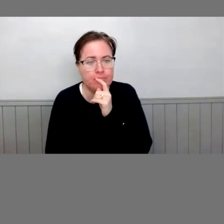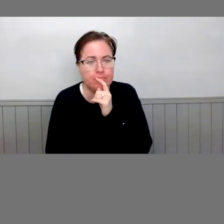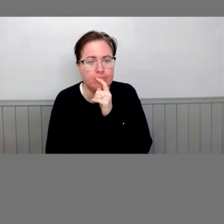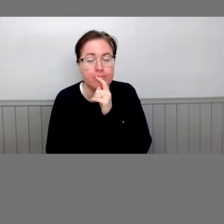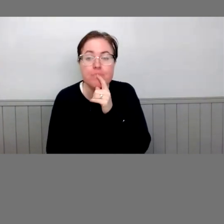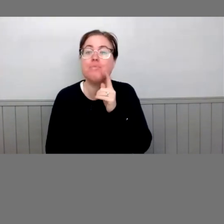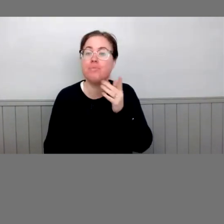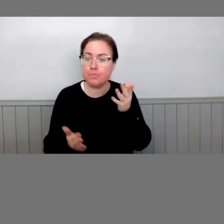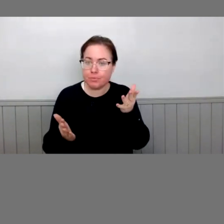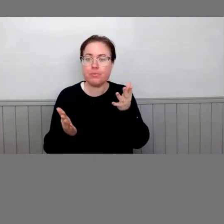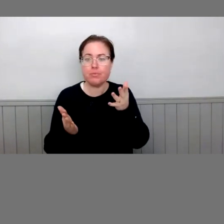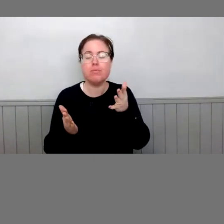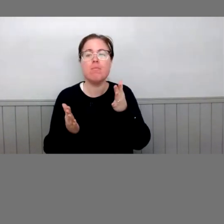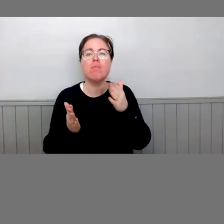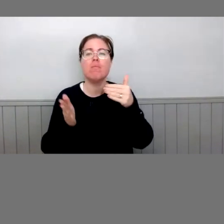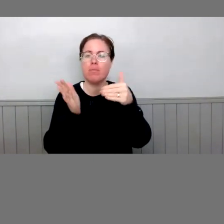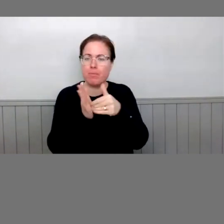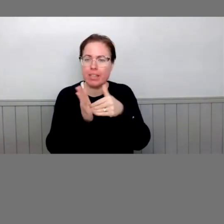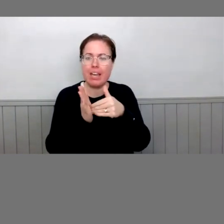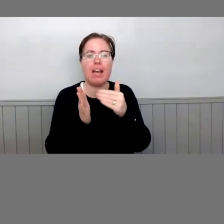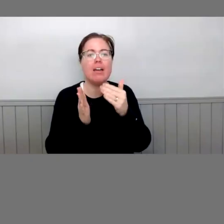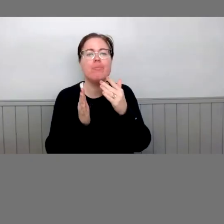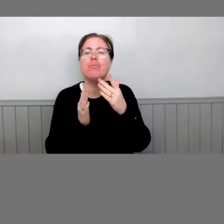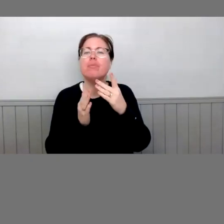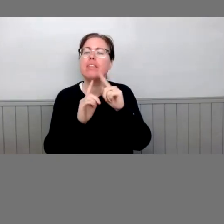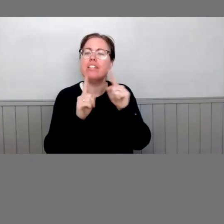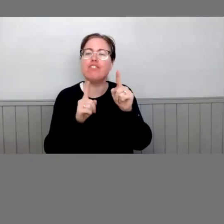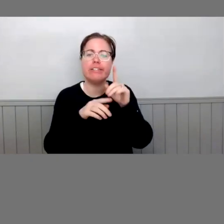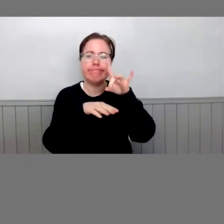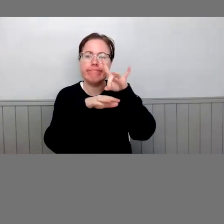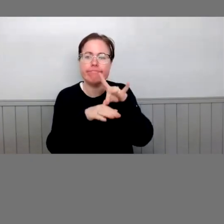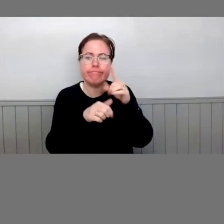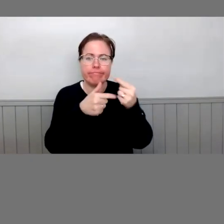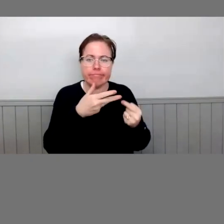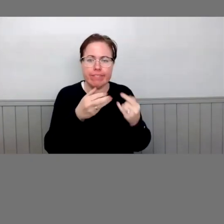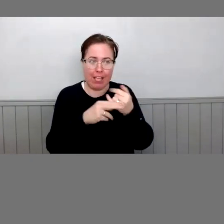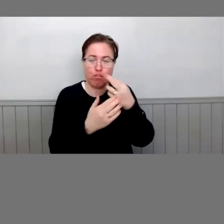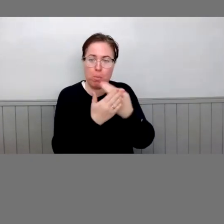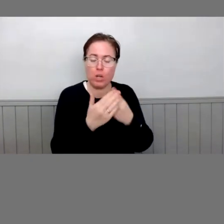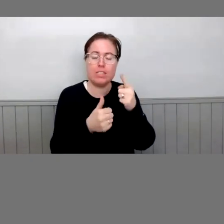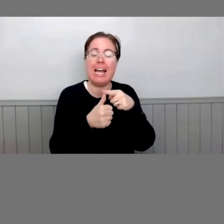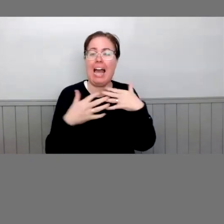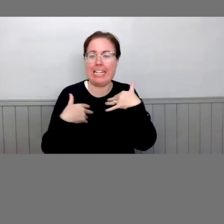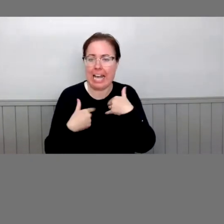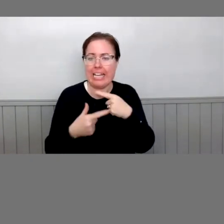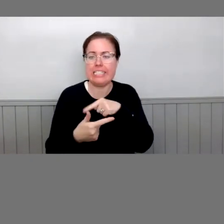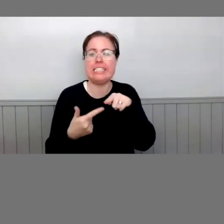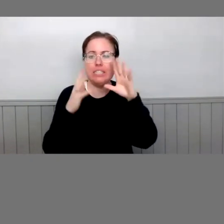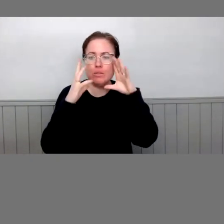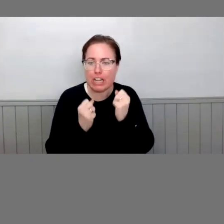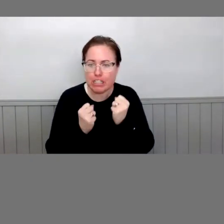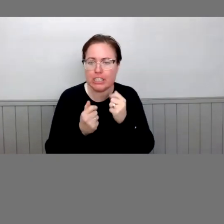Yeah, it's the conditions that were identified in the report included anxiety, depression,